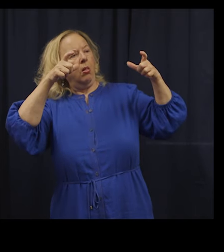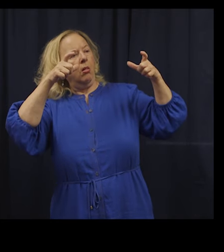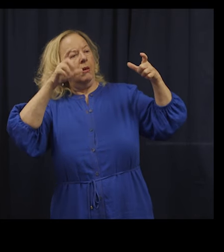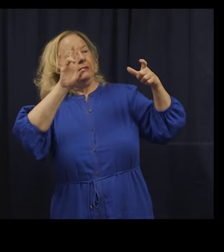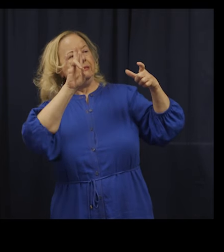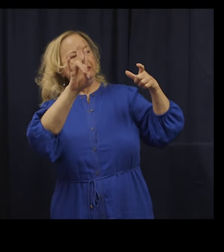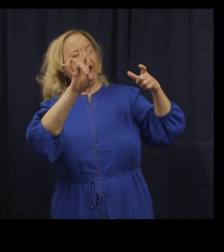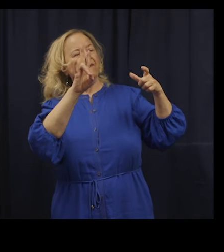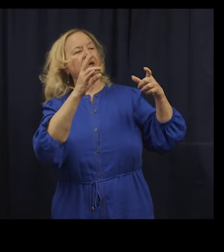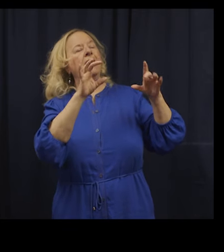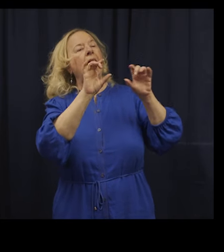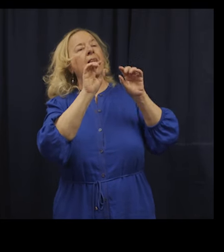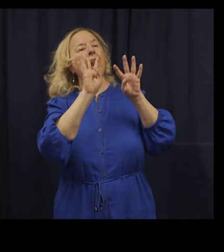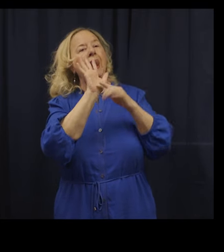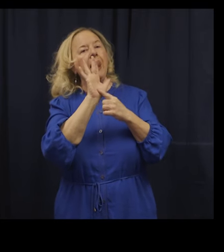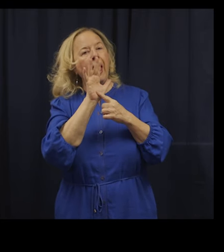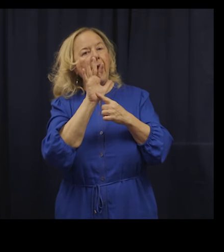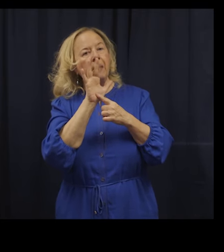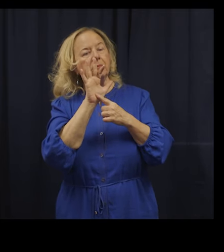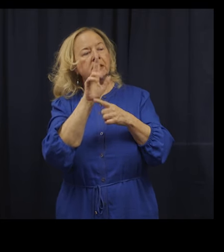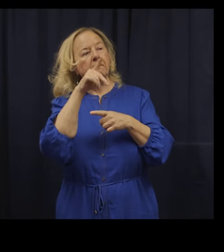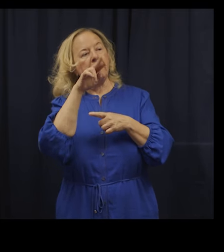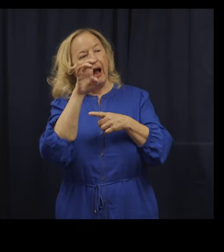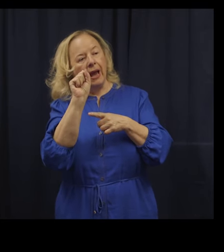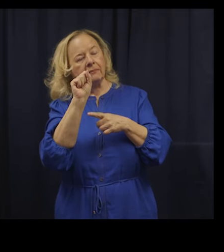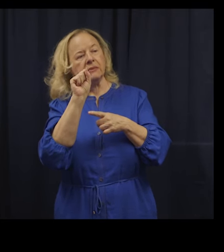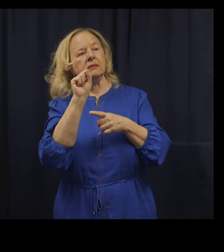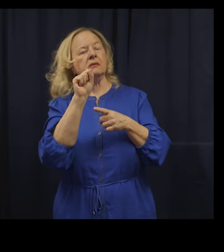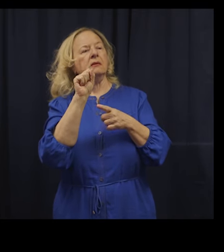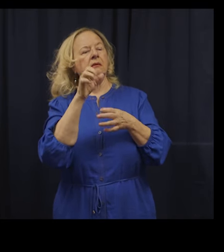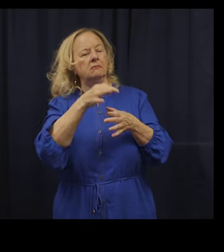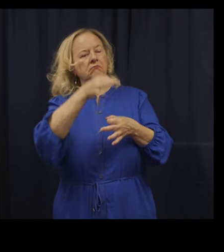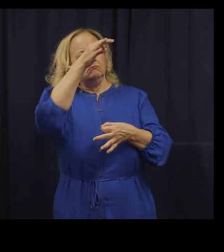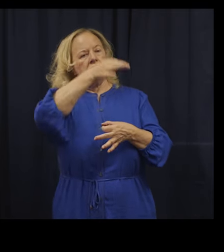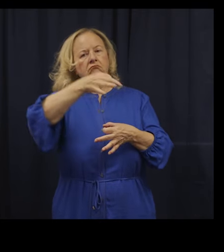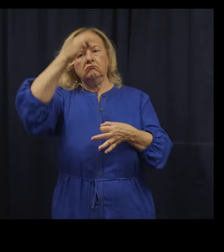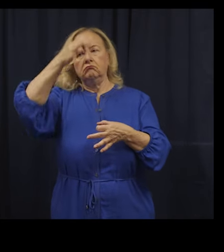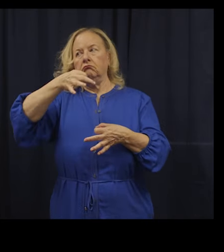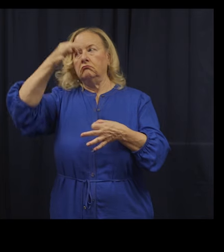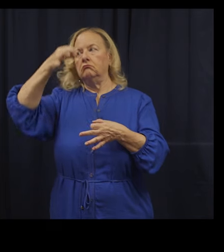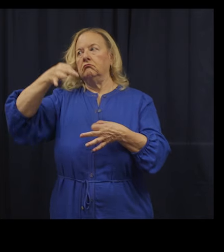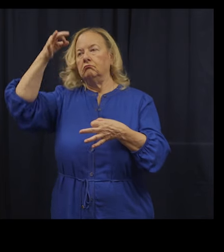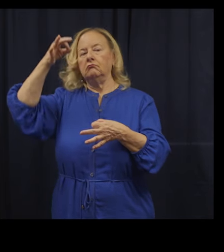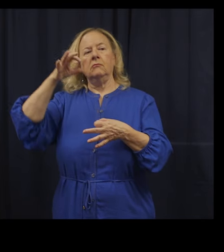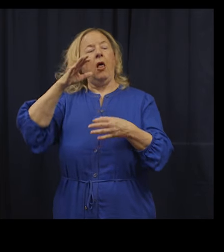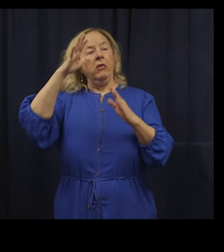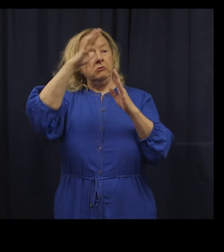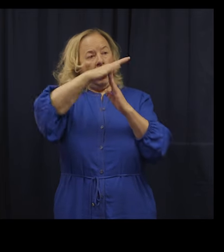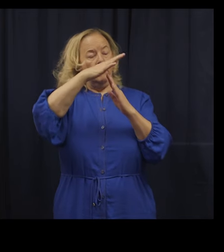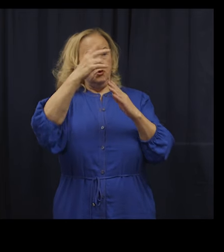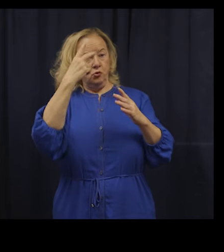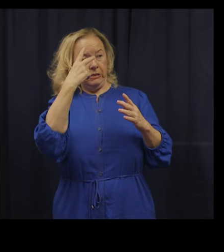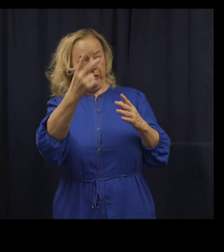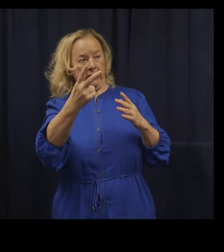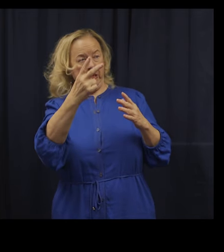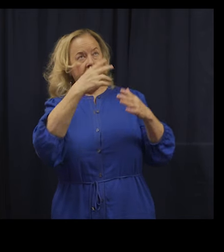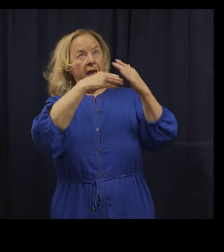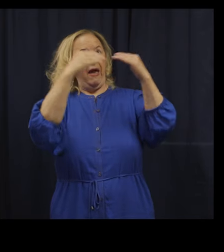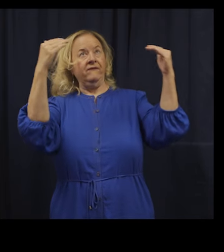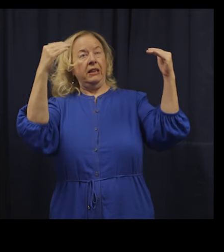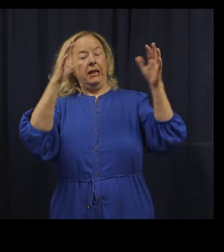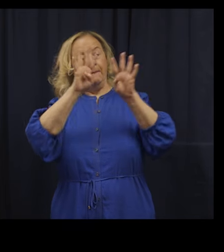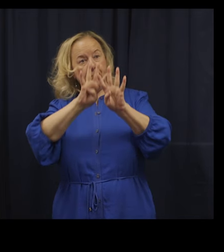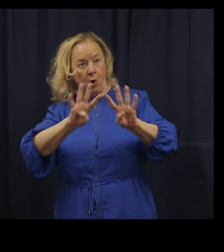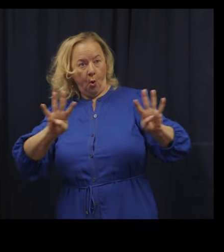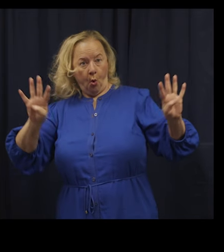seven lamps, seven pipes to the seven lamps which are upon the top thereof. So he sees the heavenly